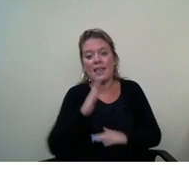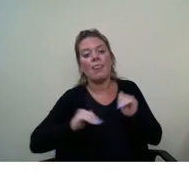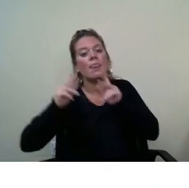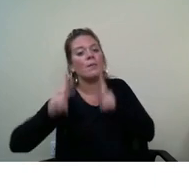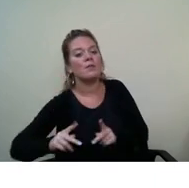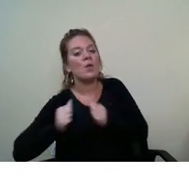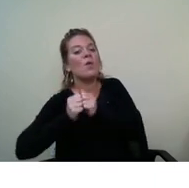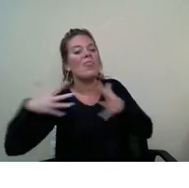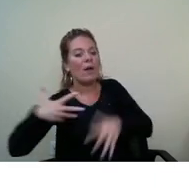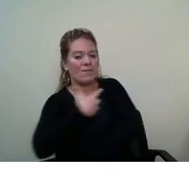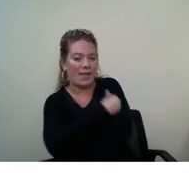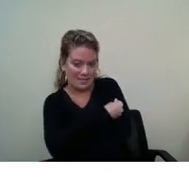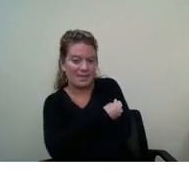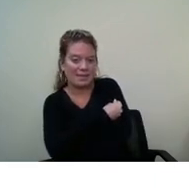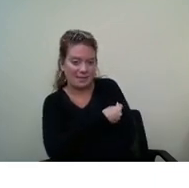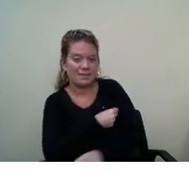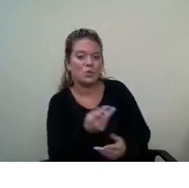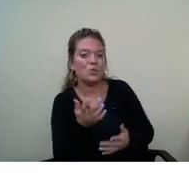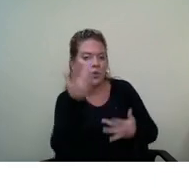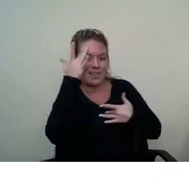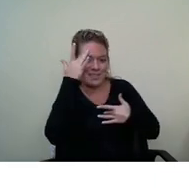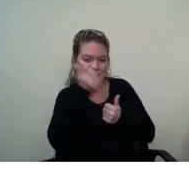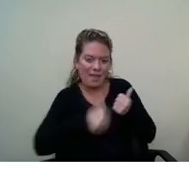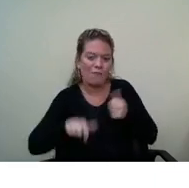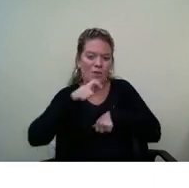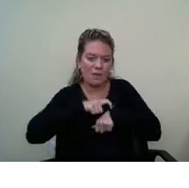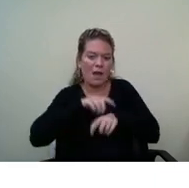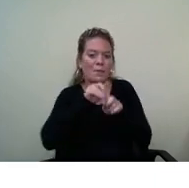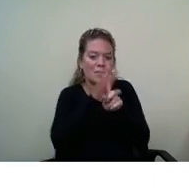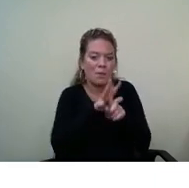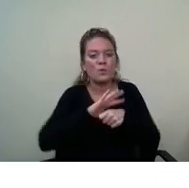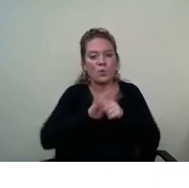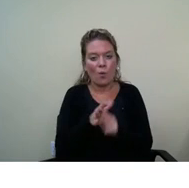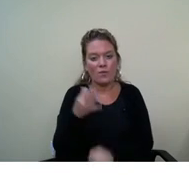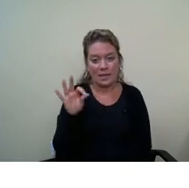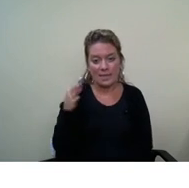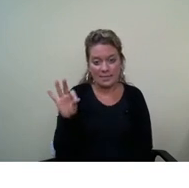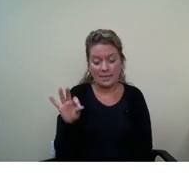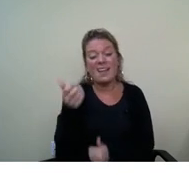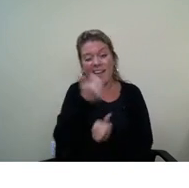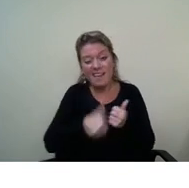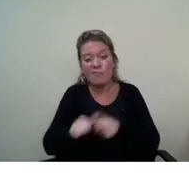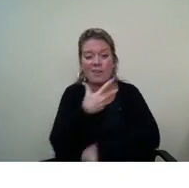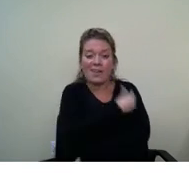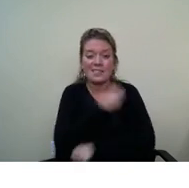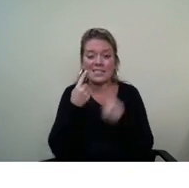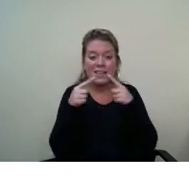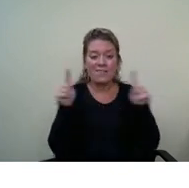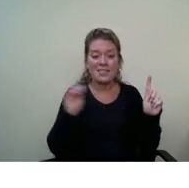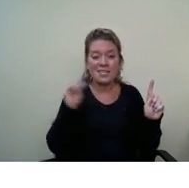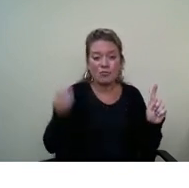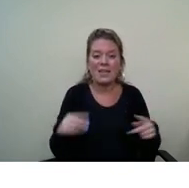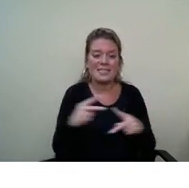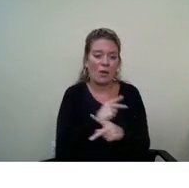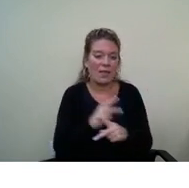vaccine to get sick each time they're exposed to COVID-19. And every vaccine's efficacy rate is calculated in the